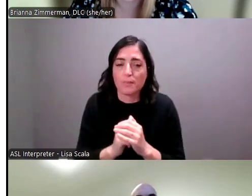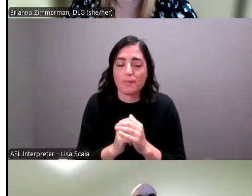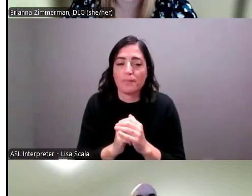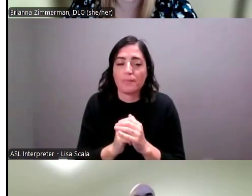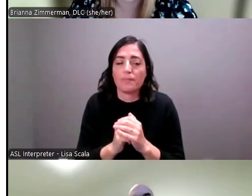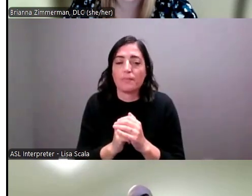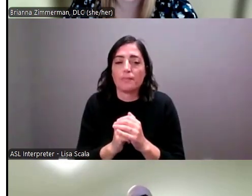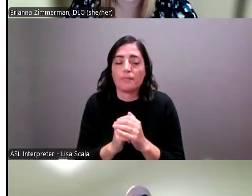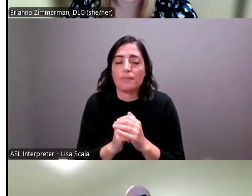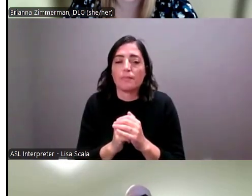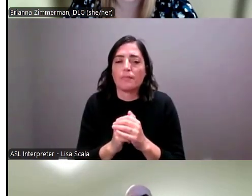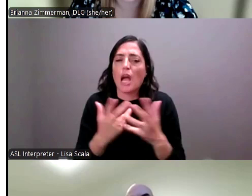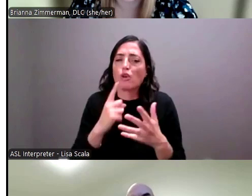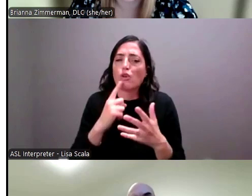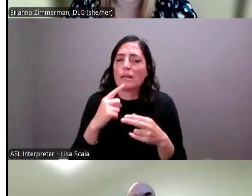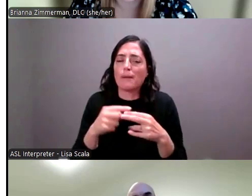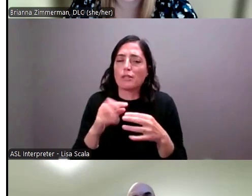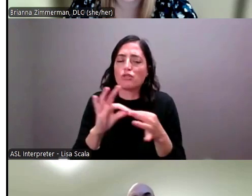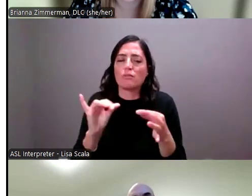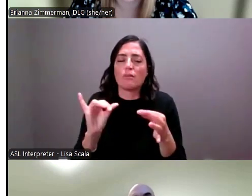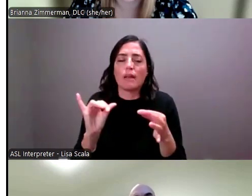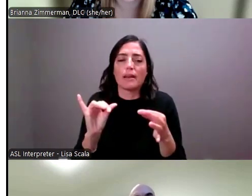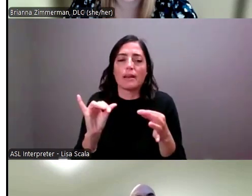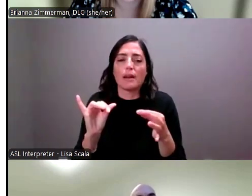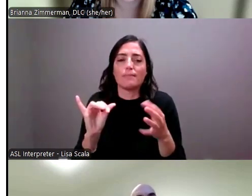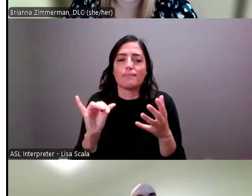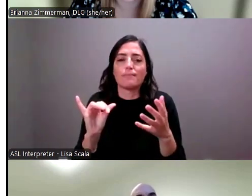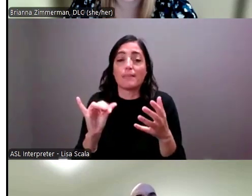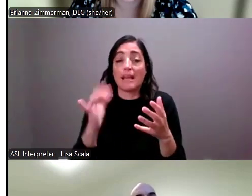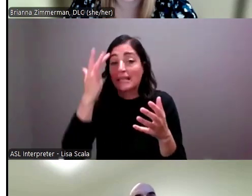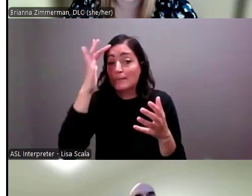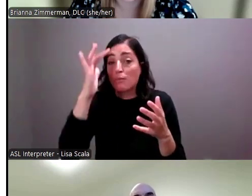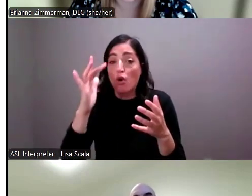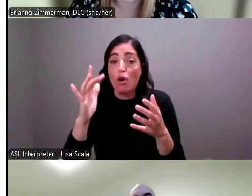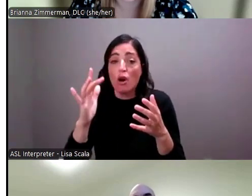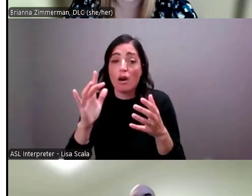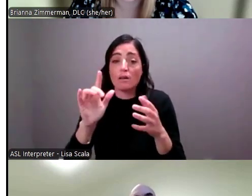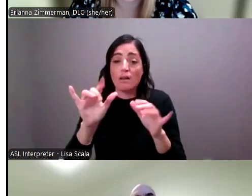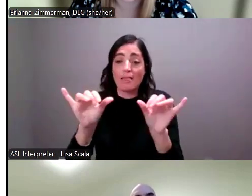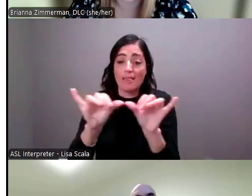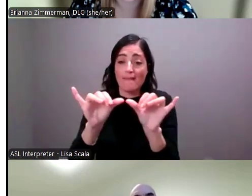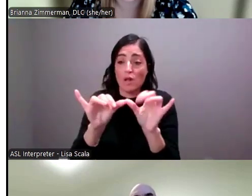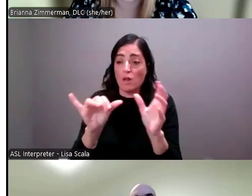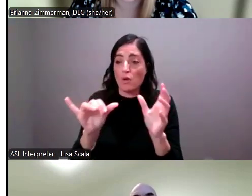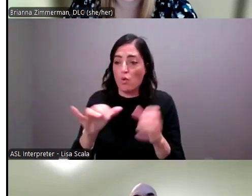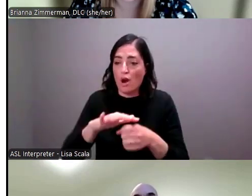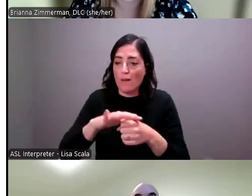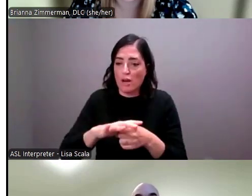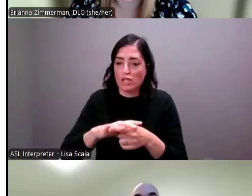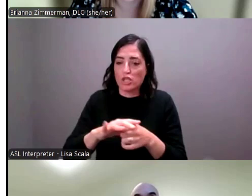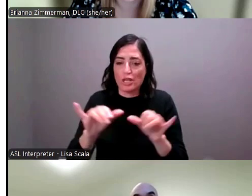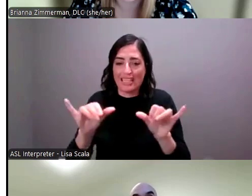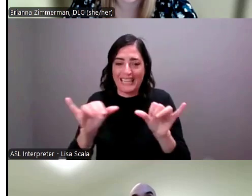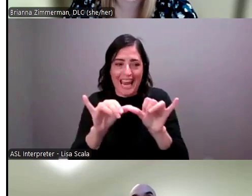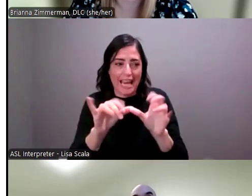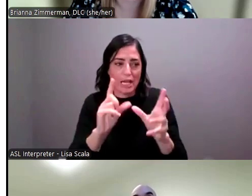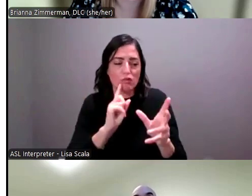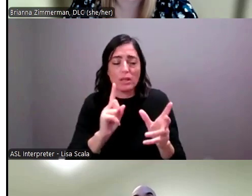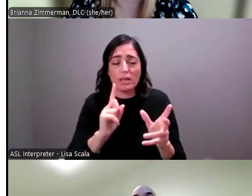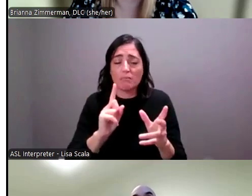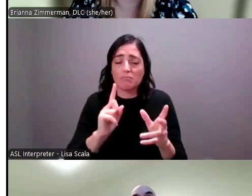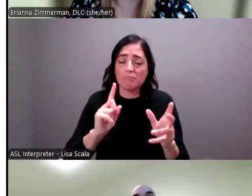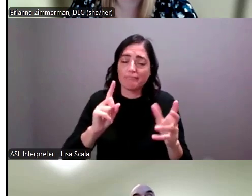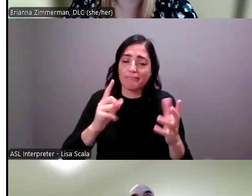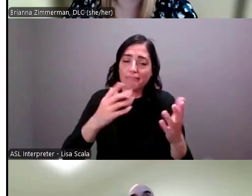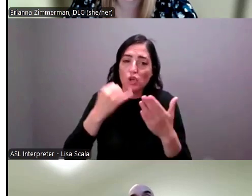And as I measured, things like a digital smart level or pressure gauge to measure door weight are really ideal to have when